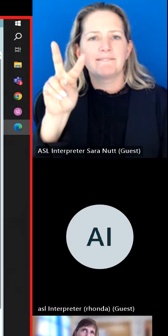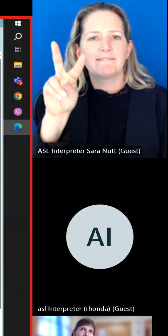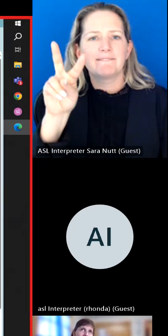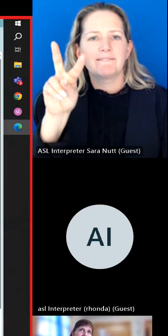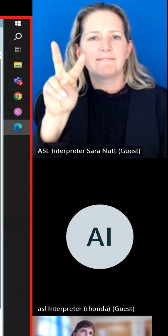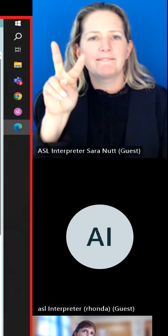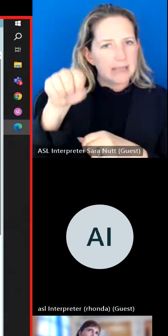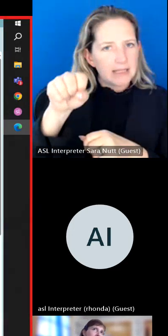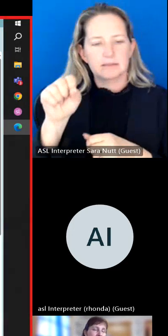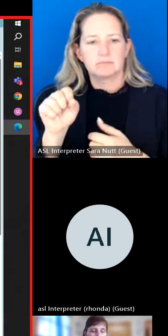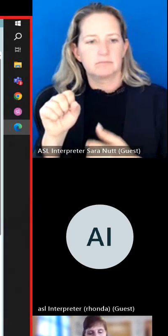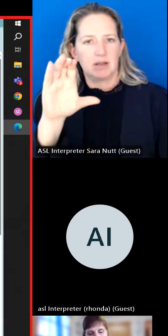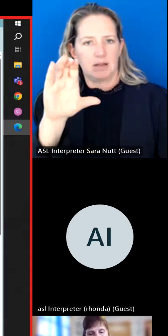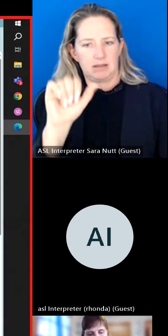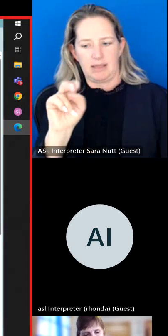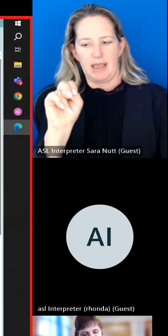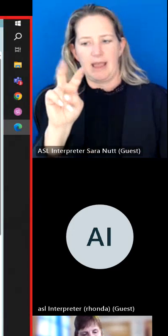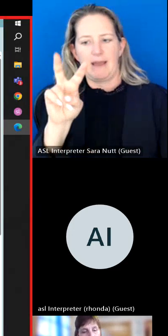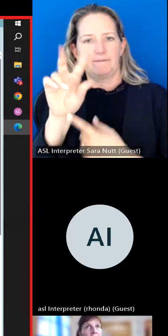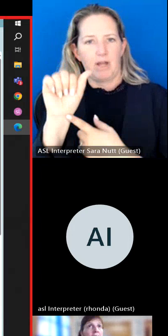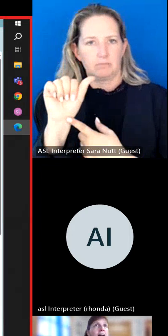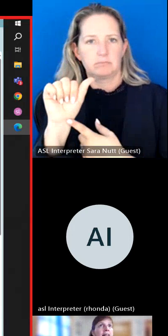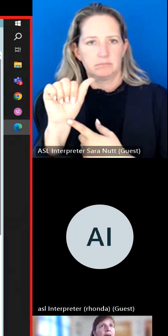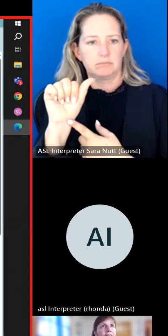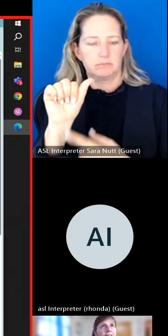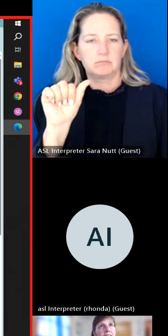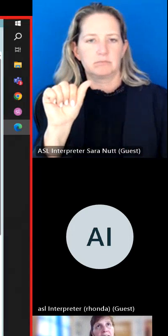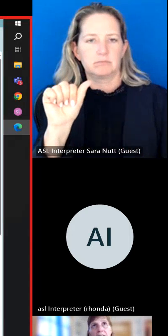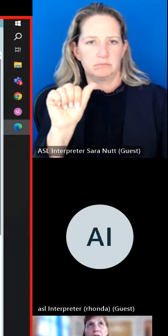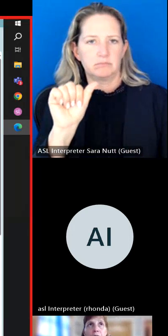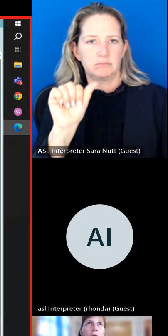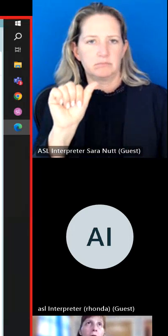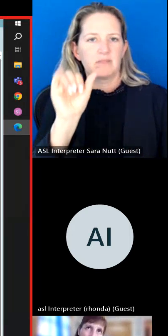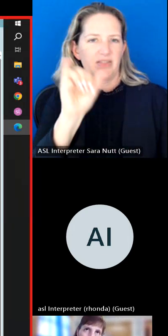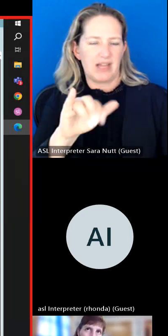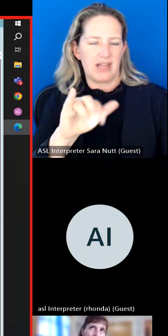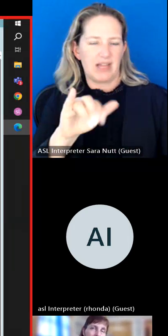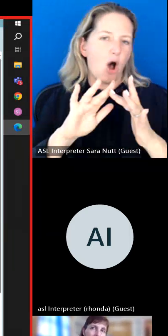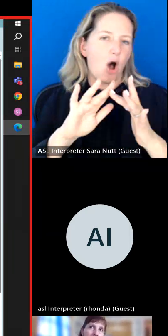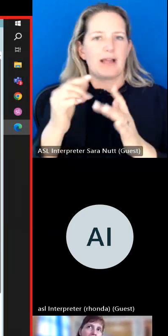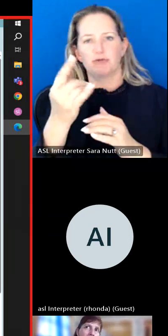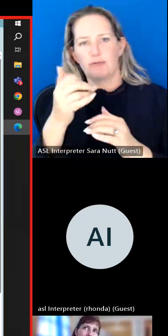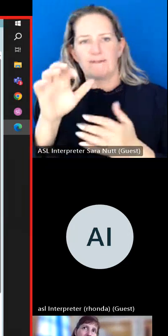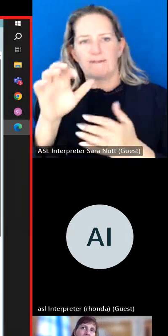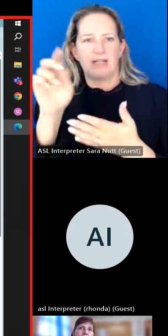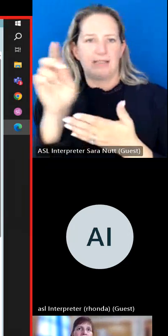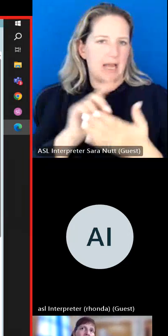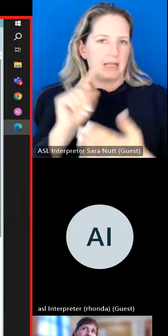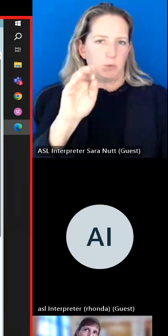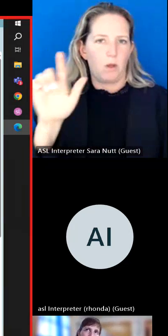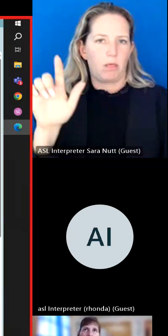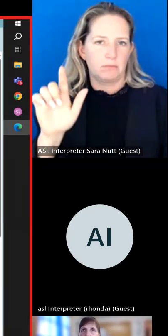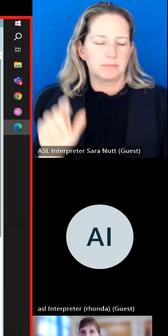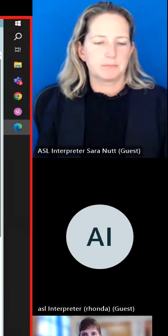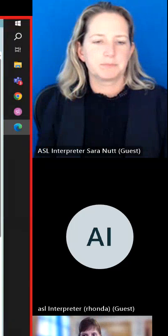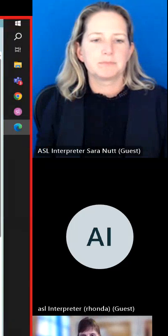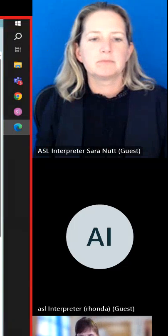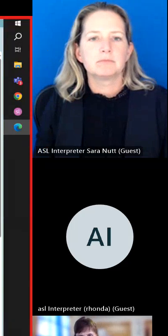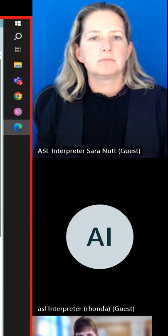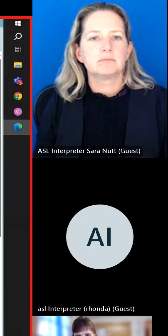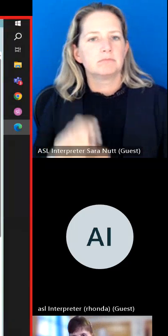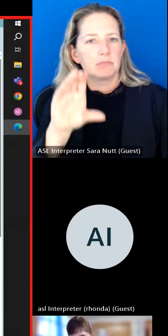or Canva is an online graphic design tool that offers